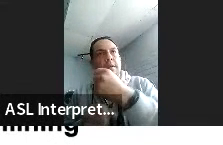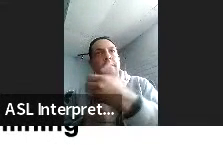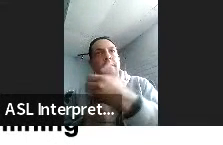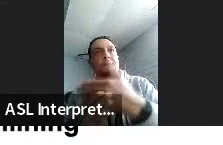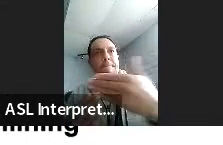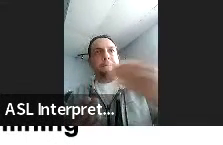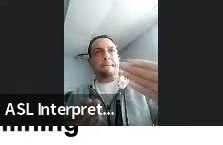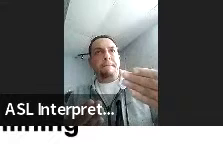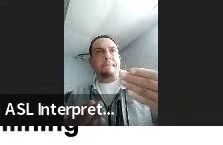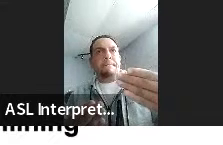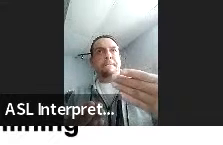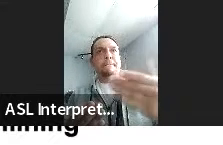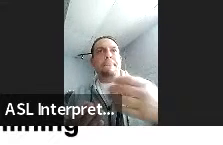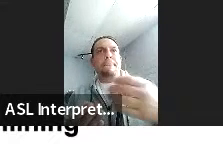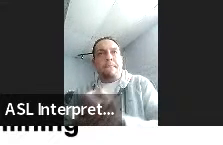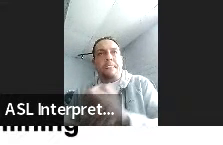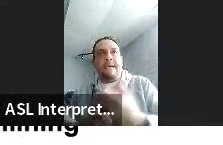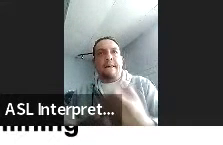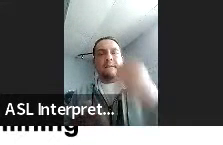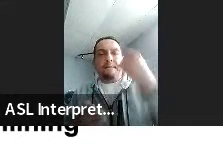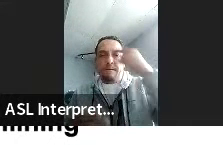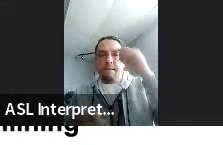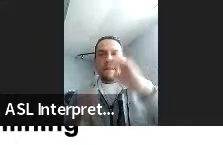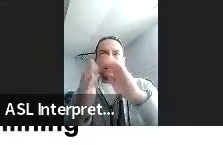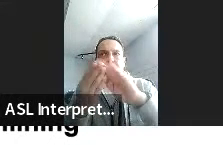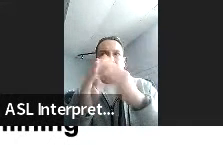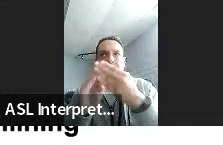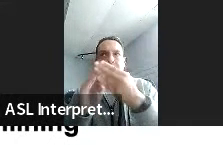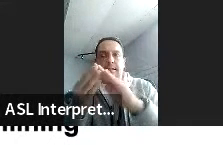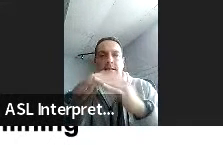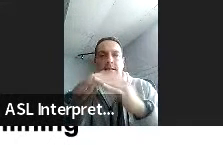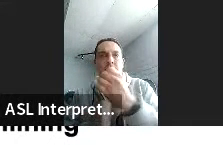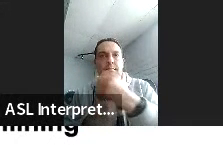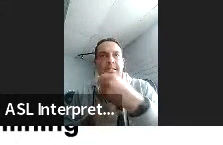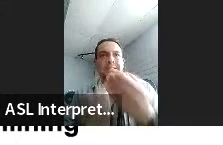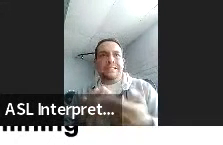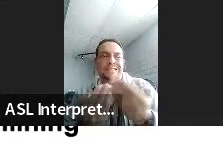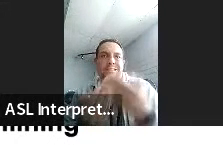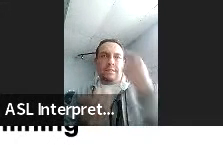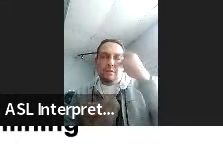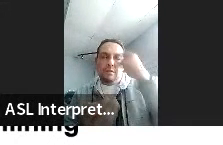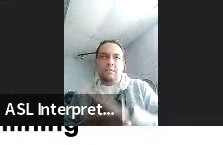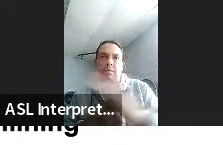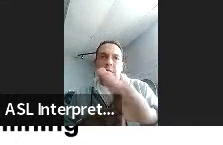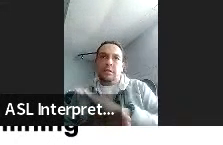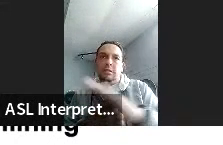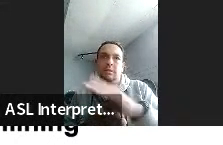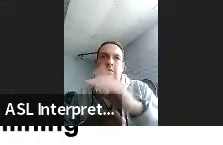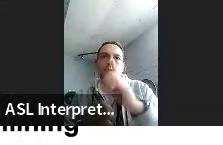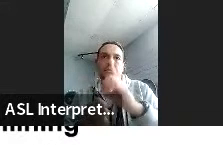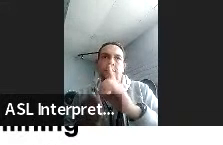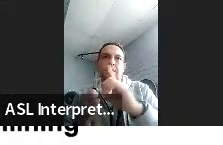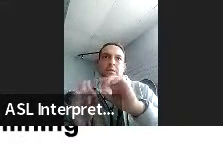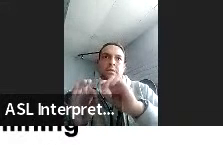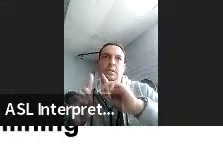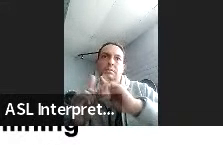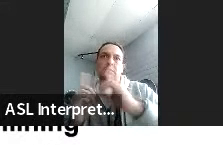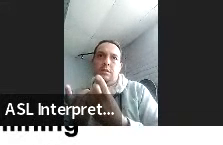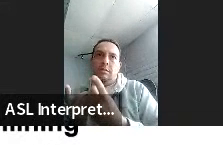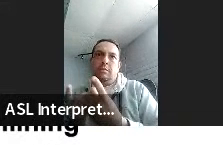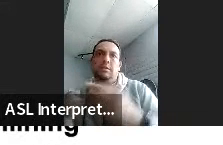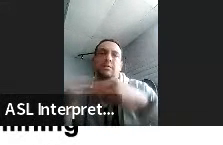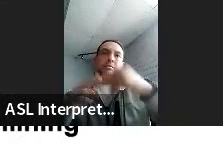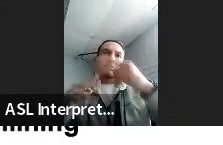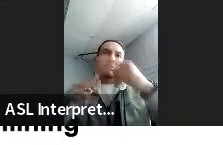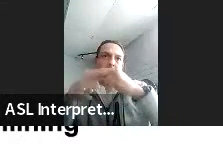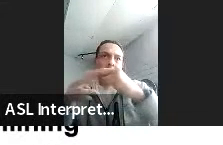economy. This will make it easier for businesses, city agencies like the Department of Buildings, and New Yorkers to understand where businesses can